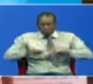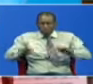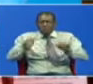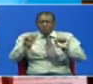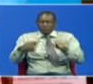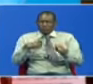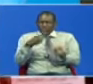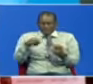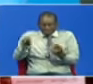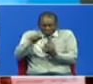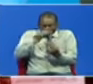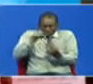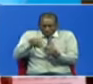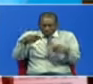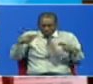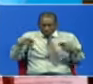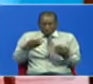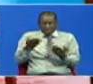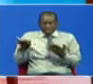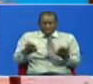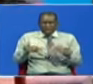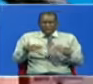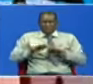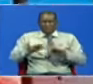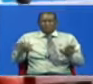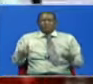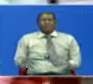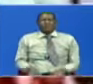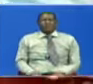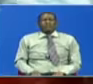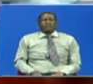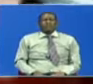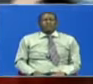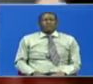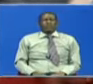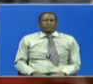these particular positive cases are and how they're being spread?